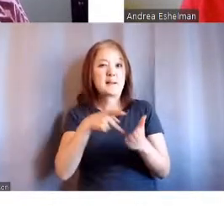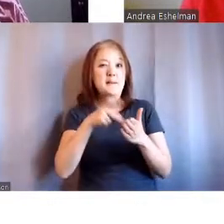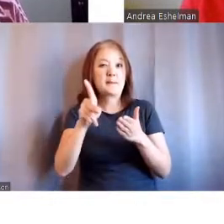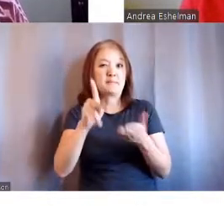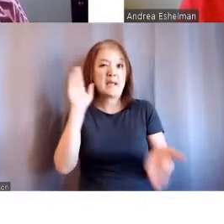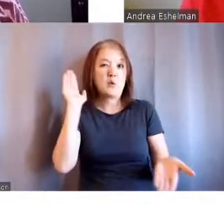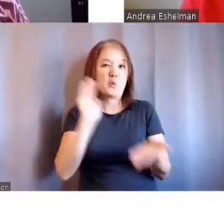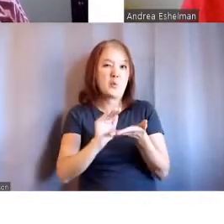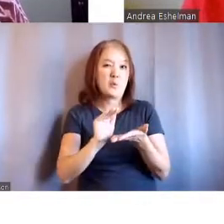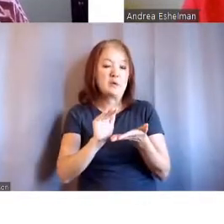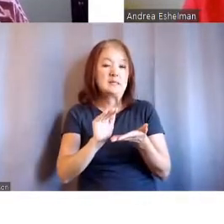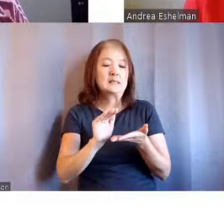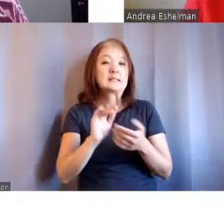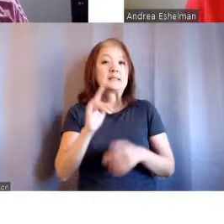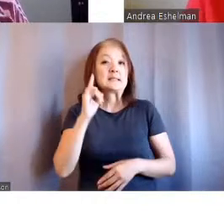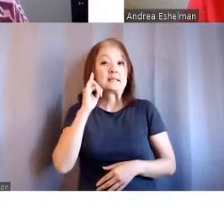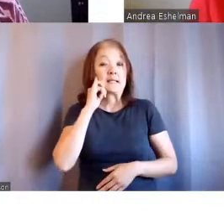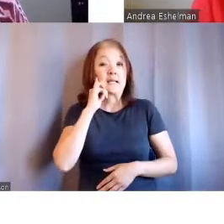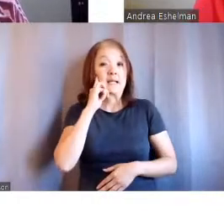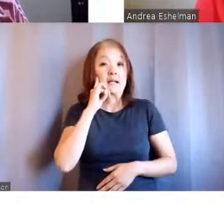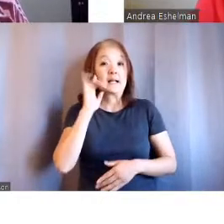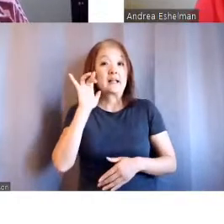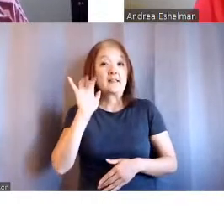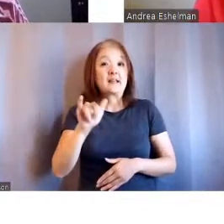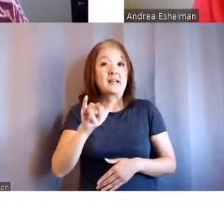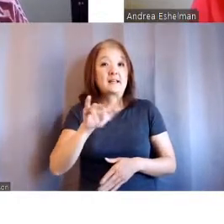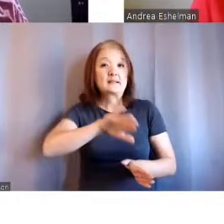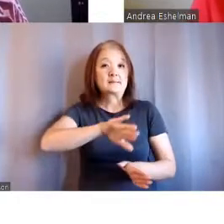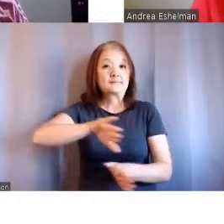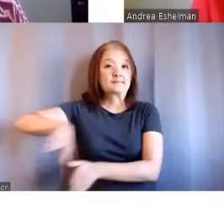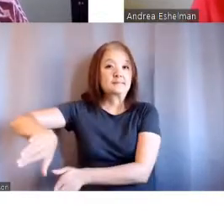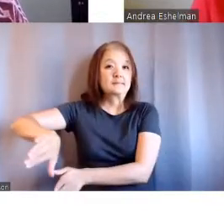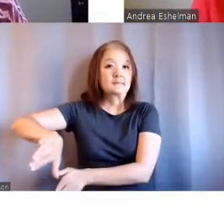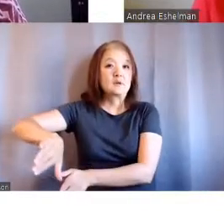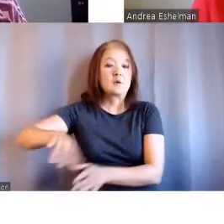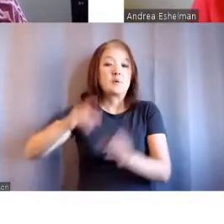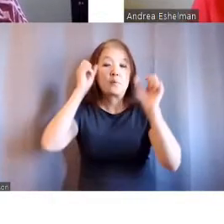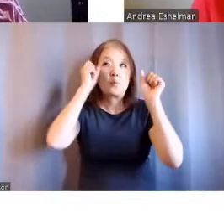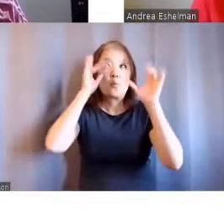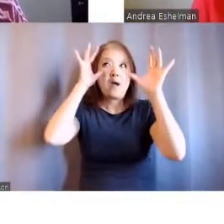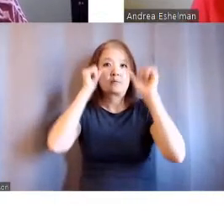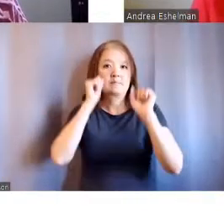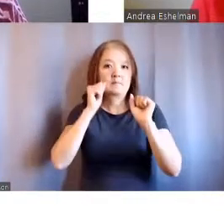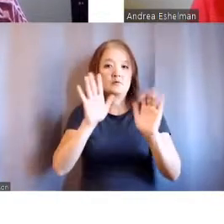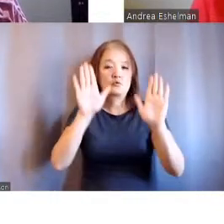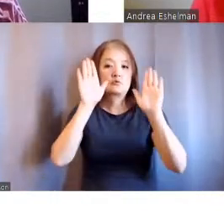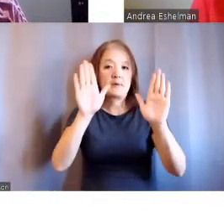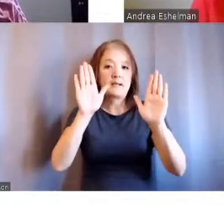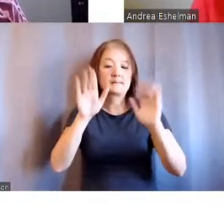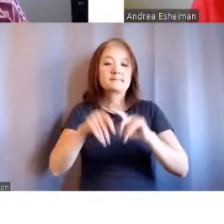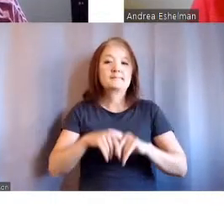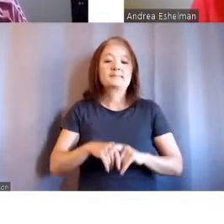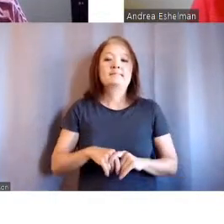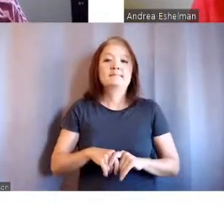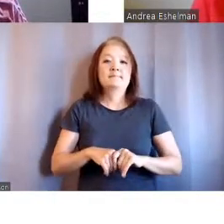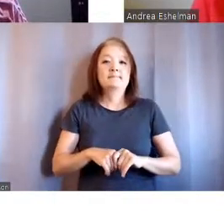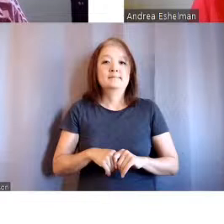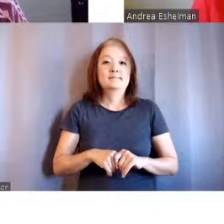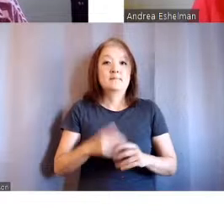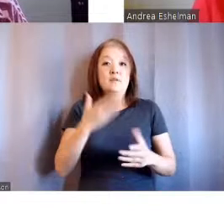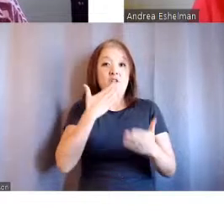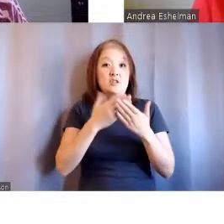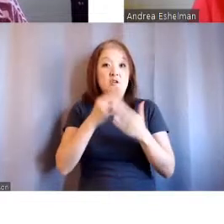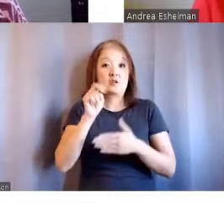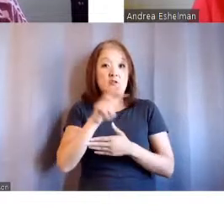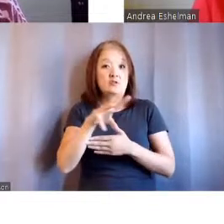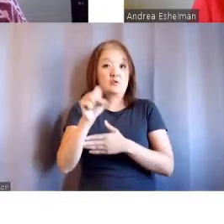To hear that that is being pushed off right now is just amazing in itself. Then the good news about